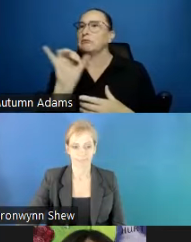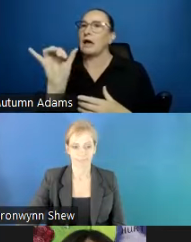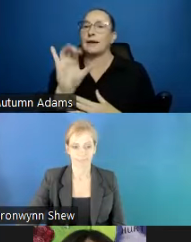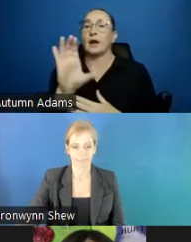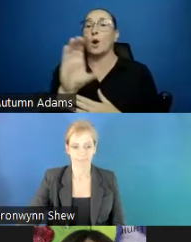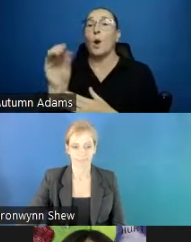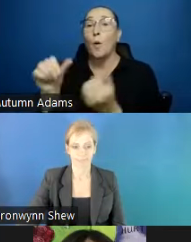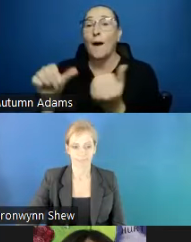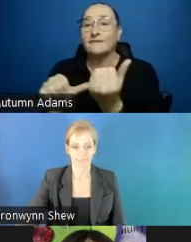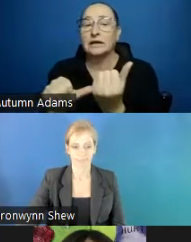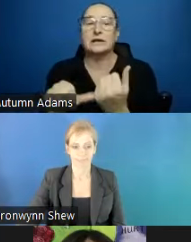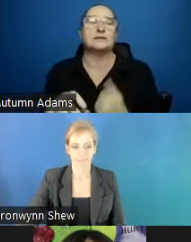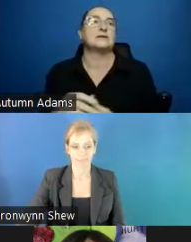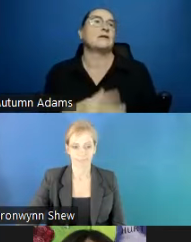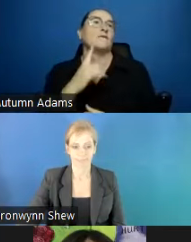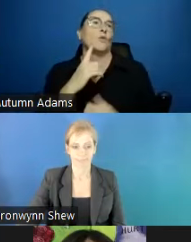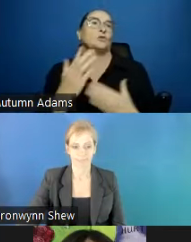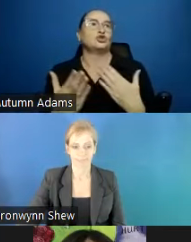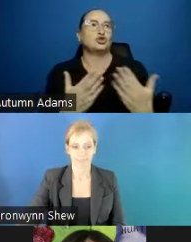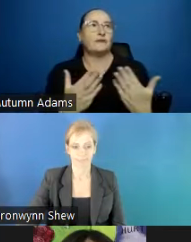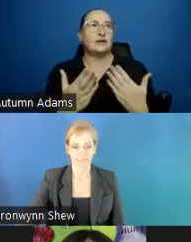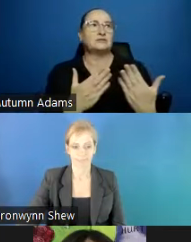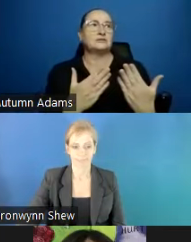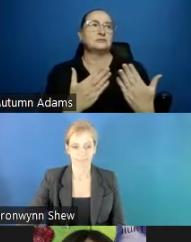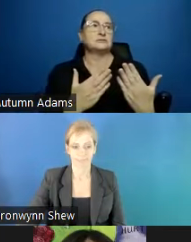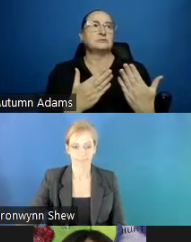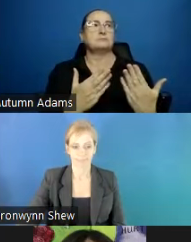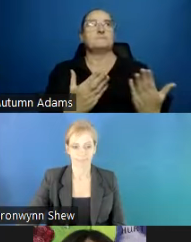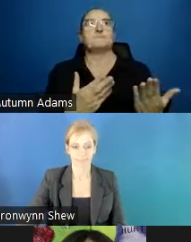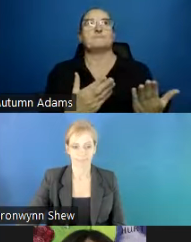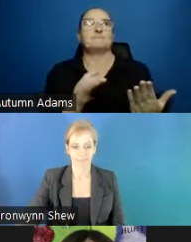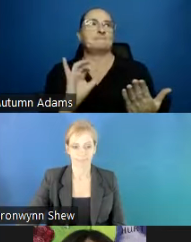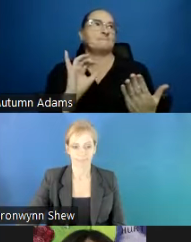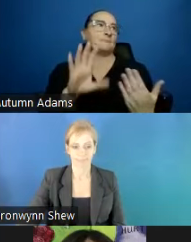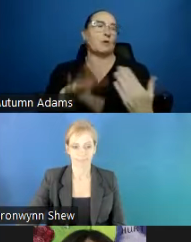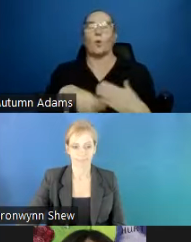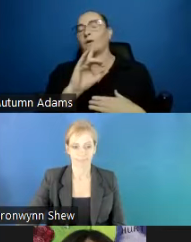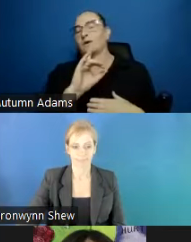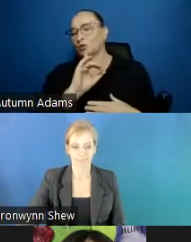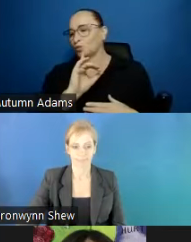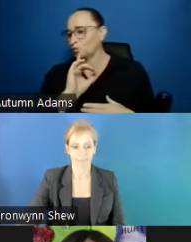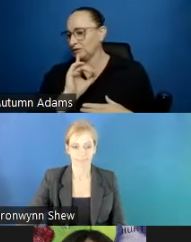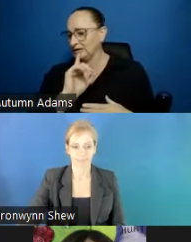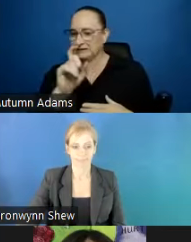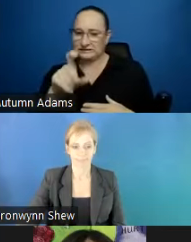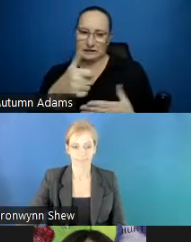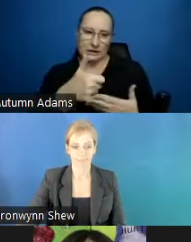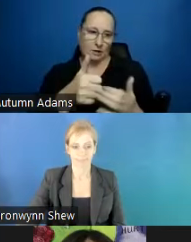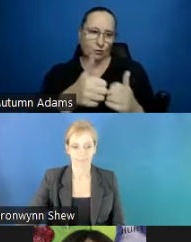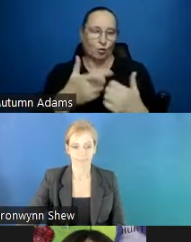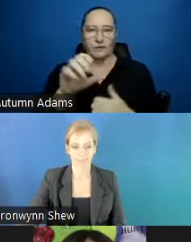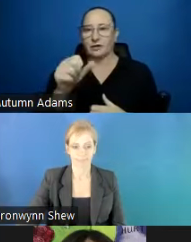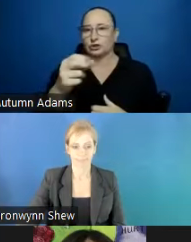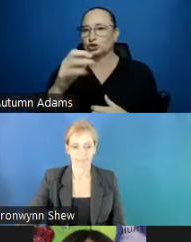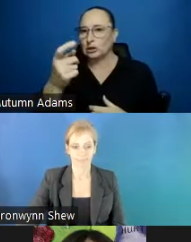co-advocate for services. If you're like, oh, like I really need help with the shelter, like I don't know